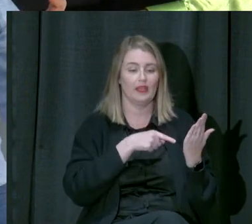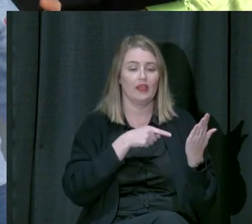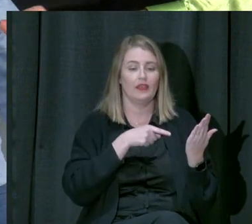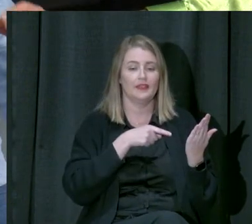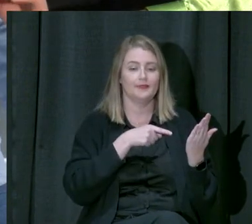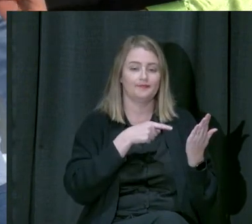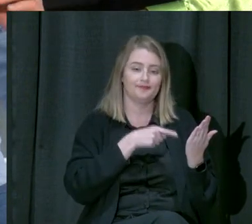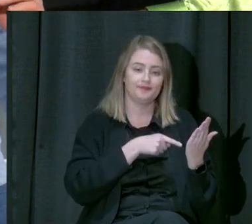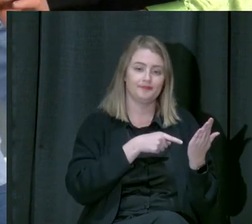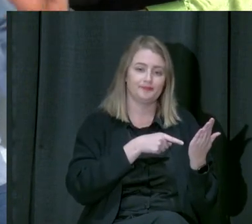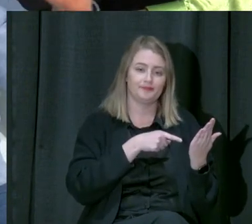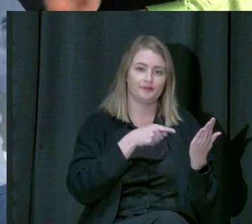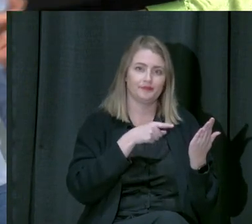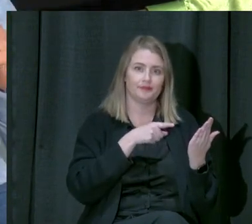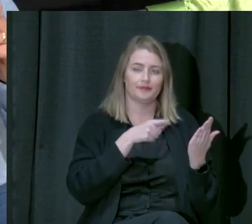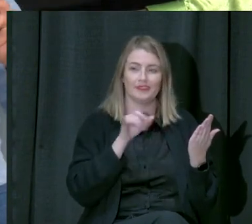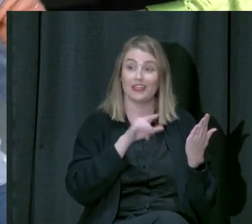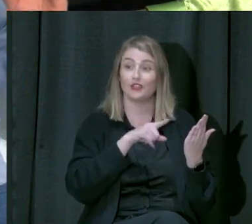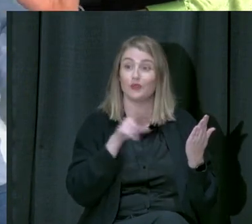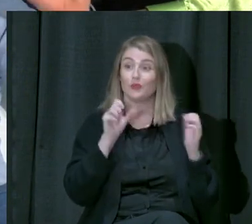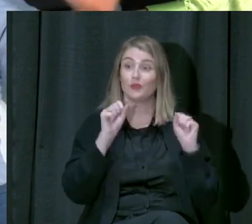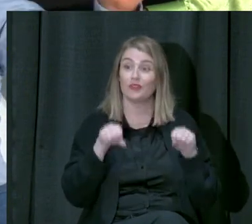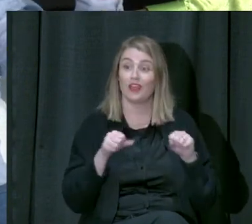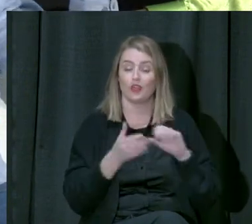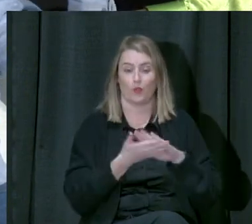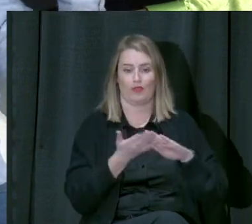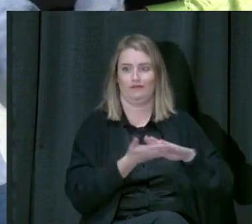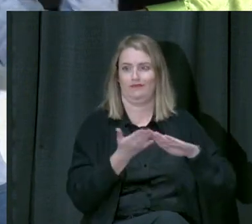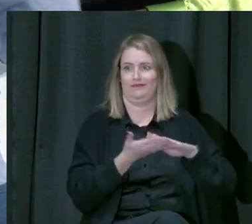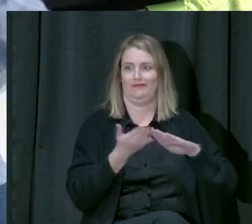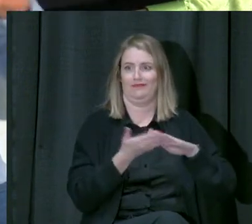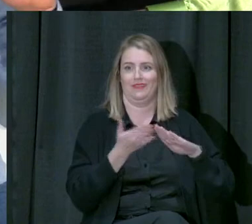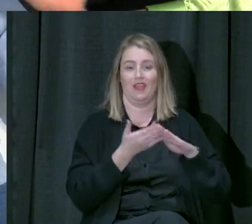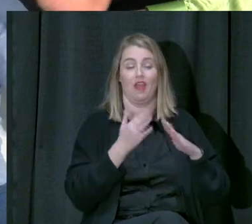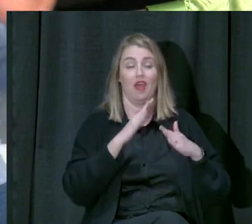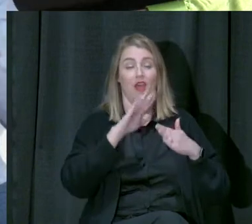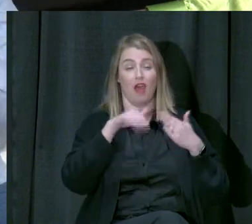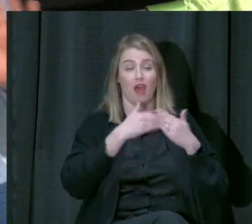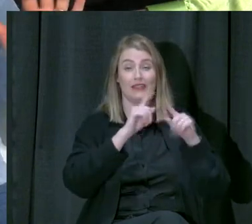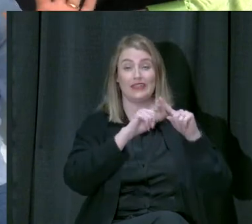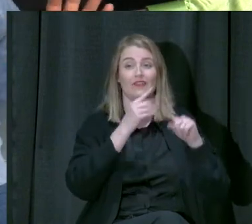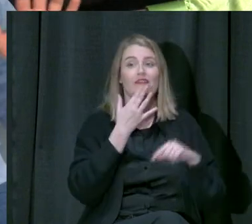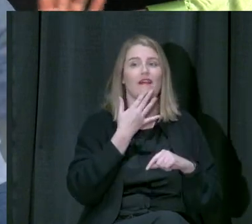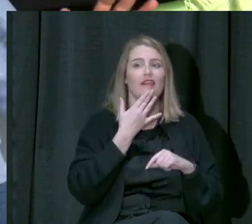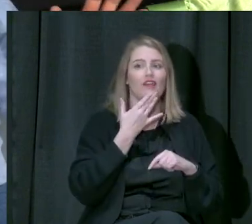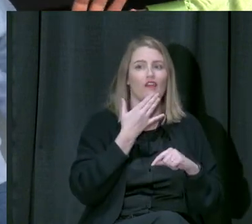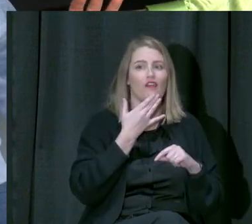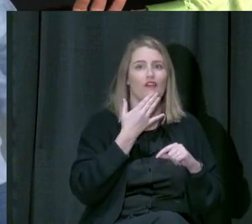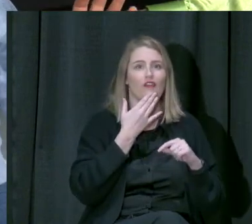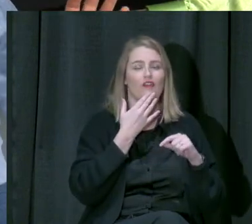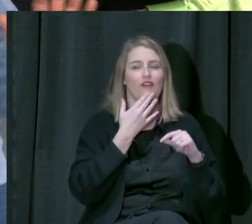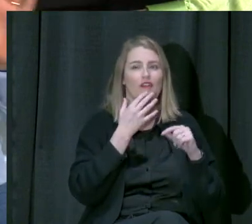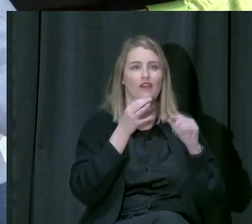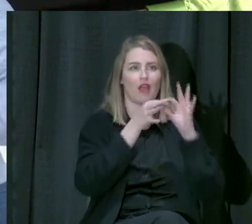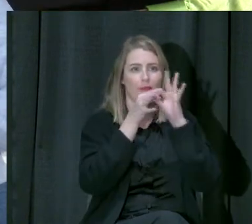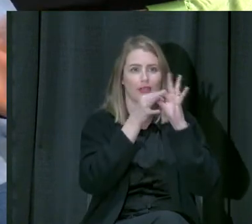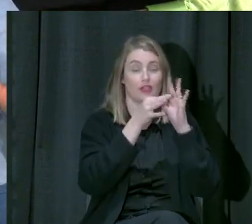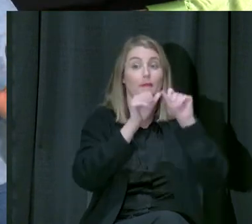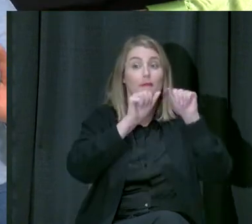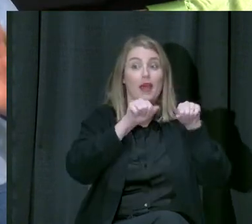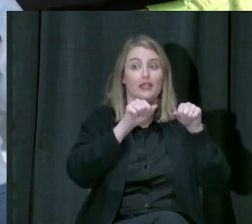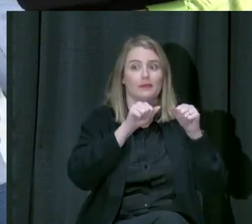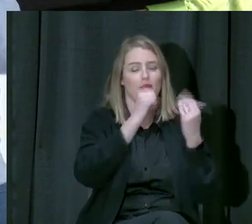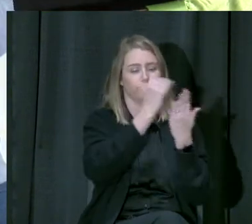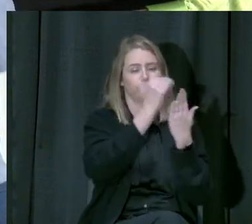and it basically, you can run this script and it'll build out all of the color combinations that are possible in